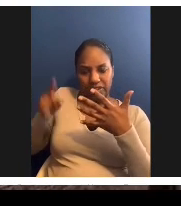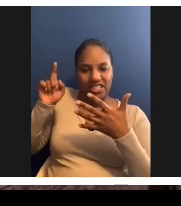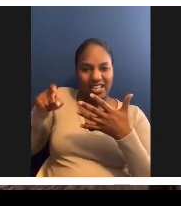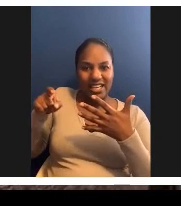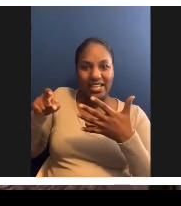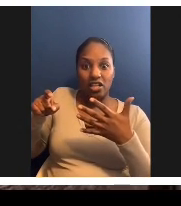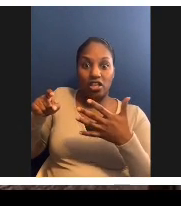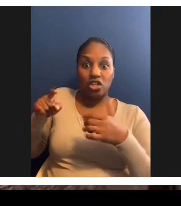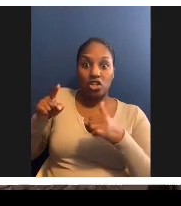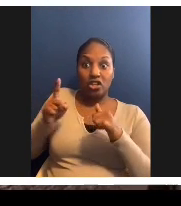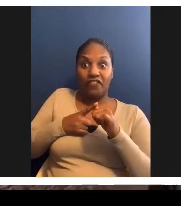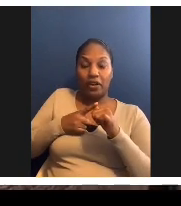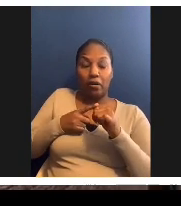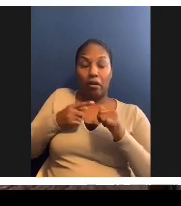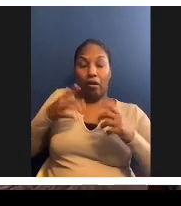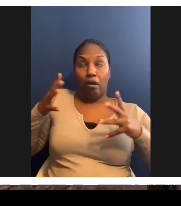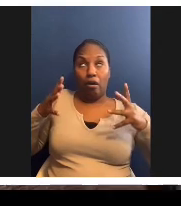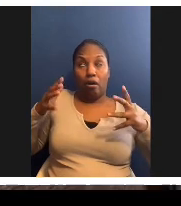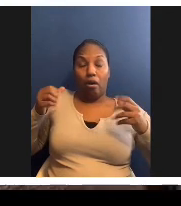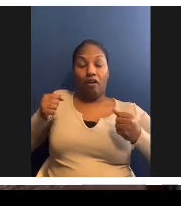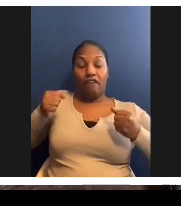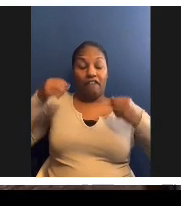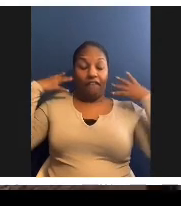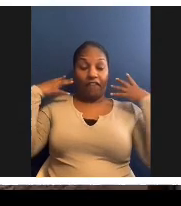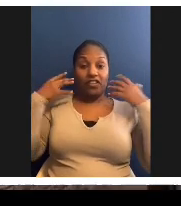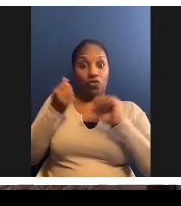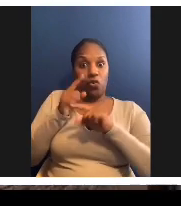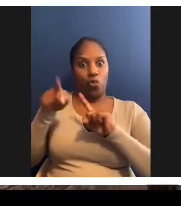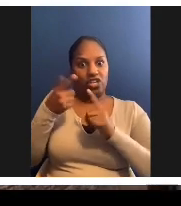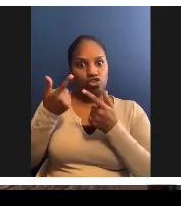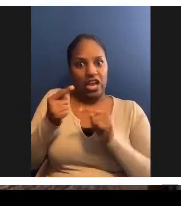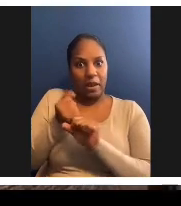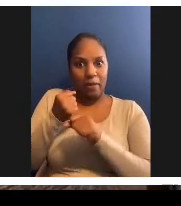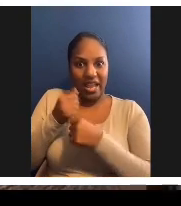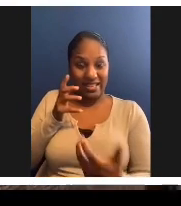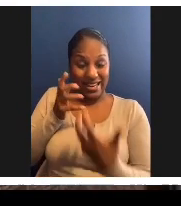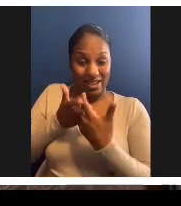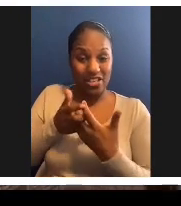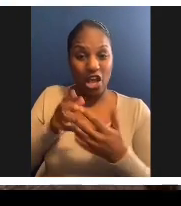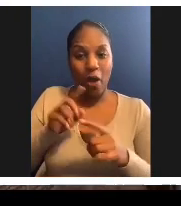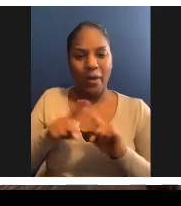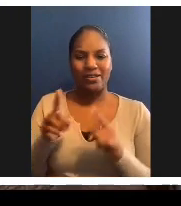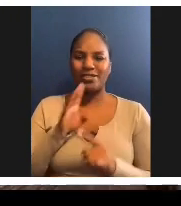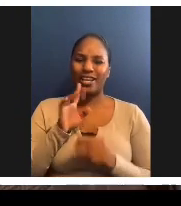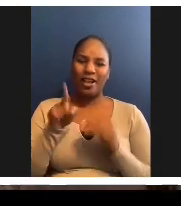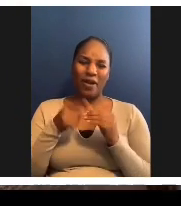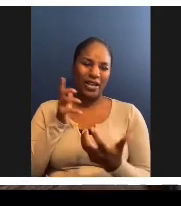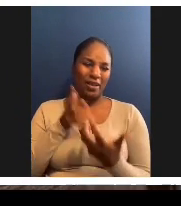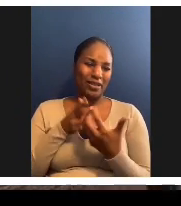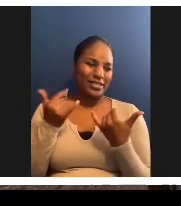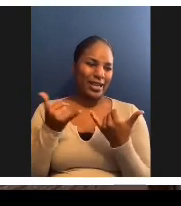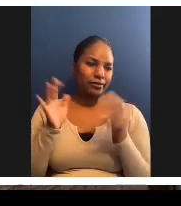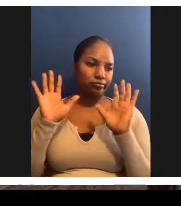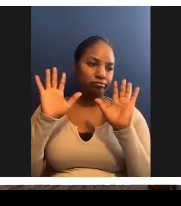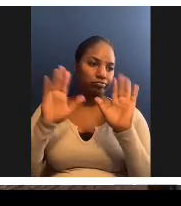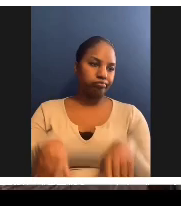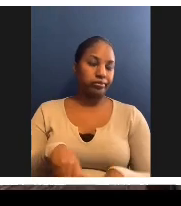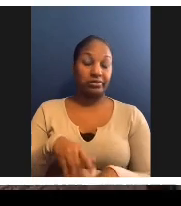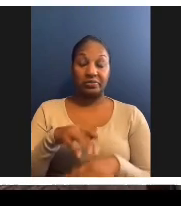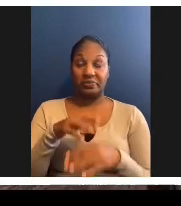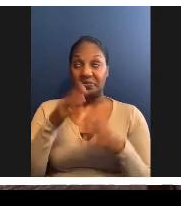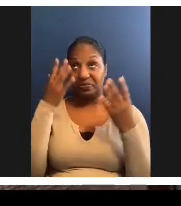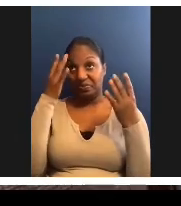overwhelming maybe in the beginning to make sure we were making good accommodations. But when we want to talk about accommodations today, it's kind of faded for me